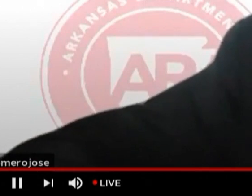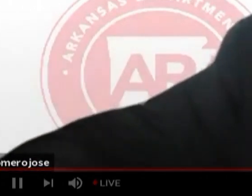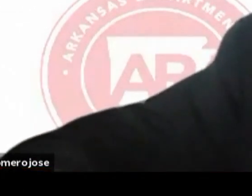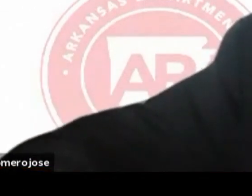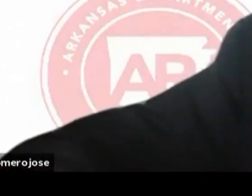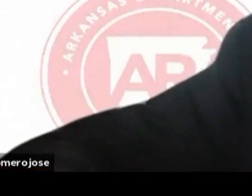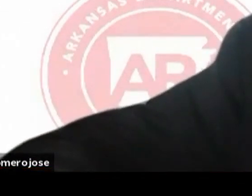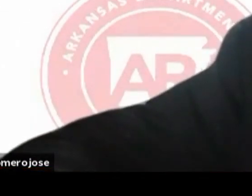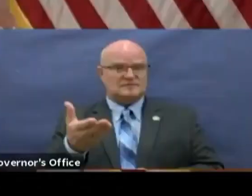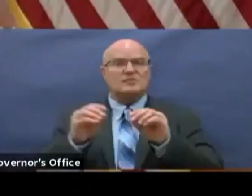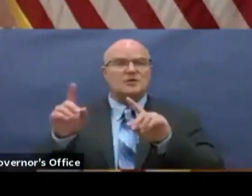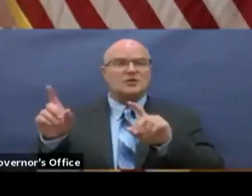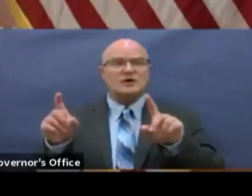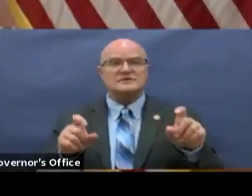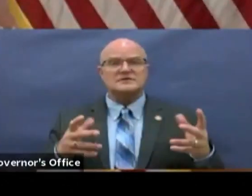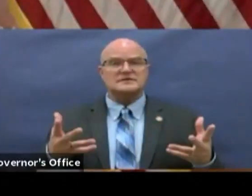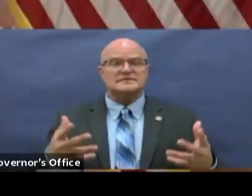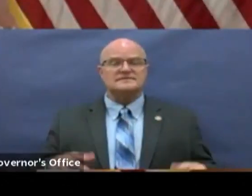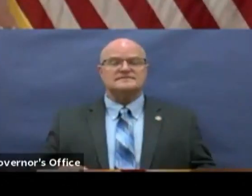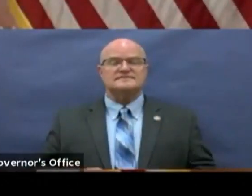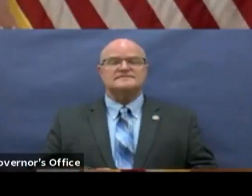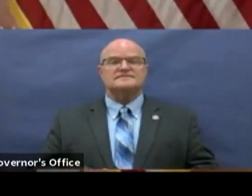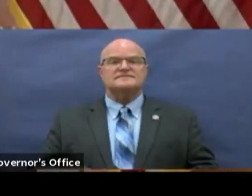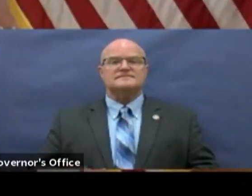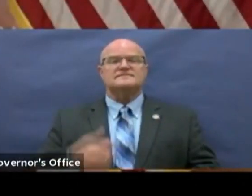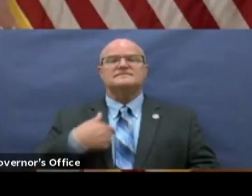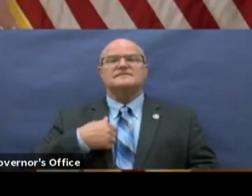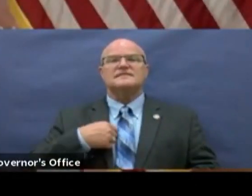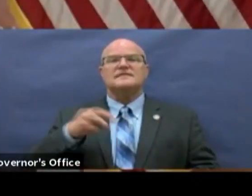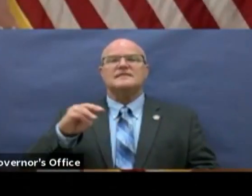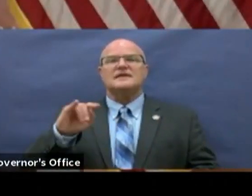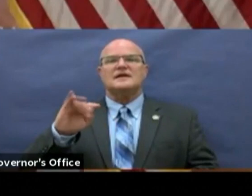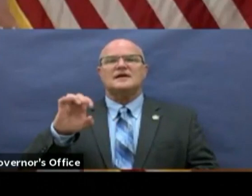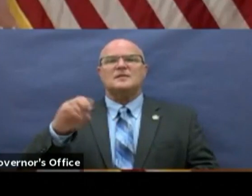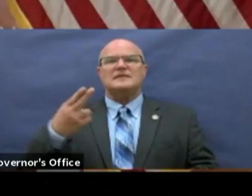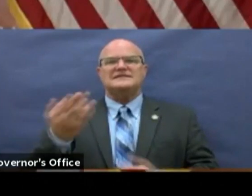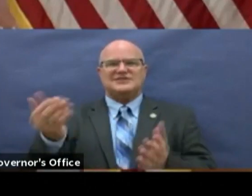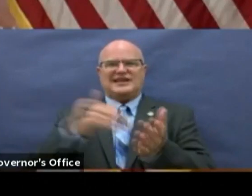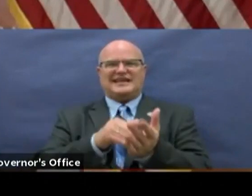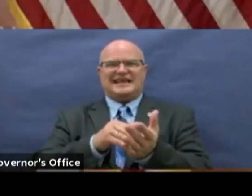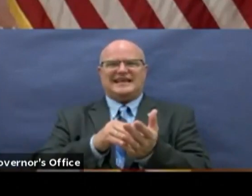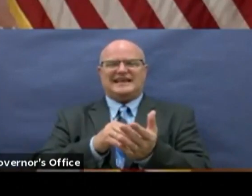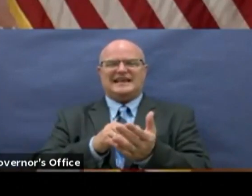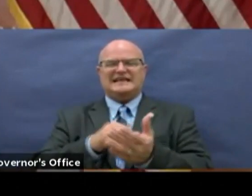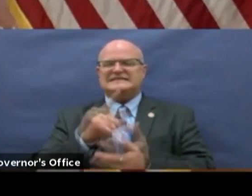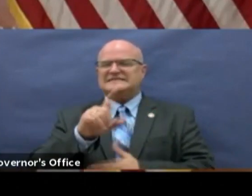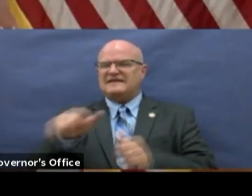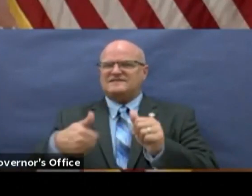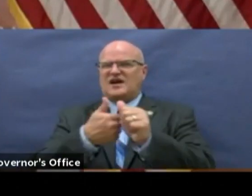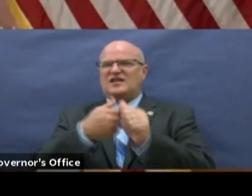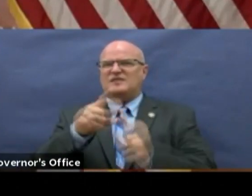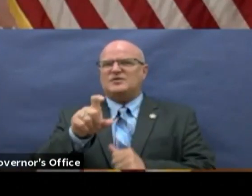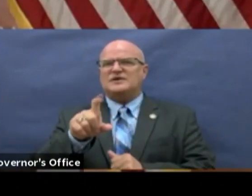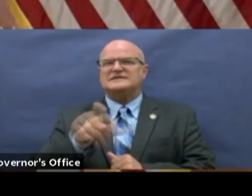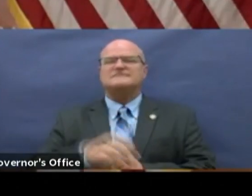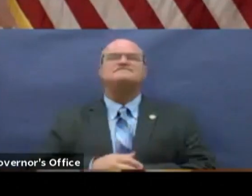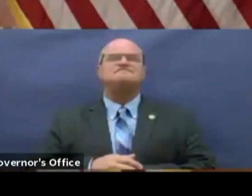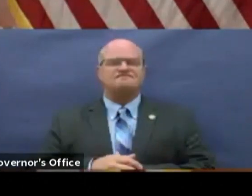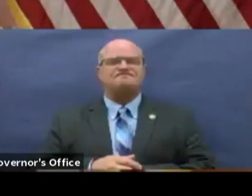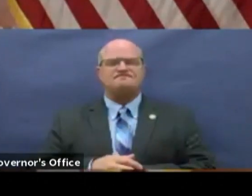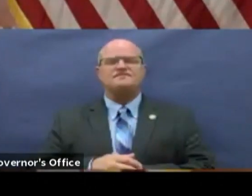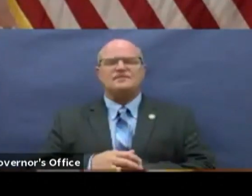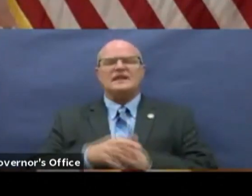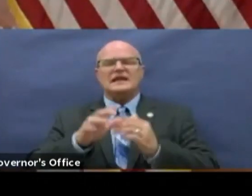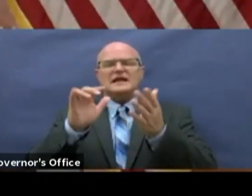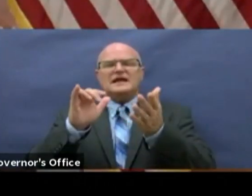Is there any other question? Hey, Governor, it's Mitch again. If I might just ask another question or two.